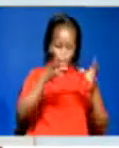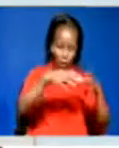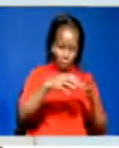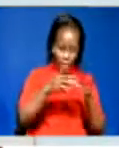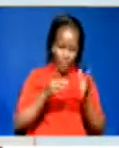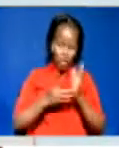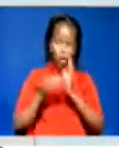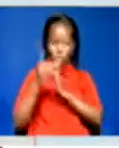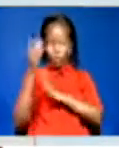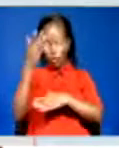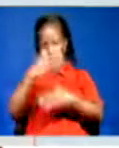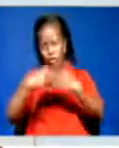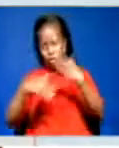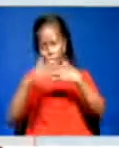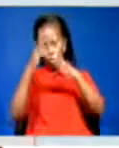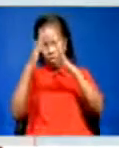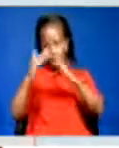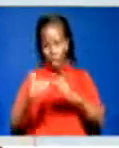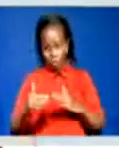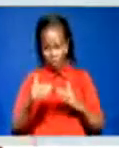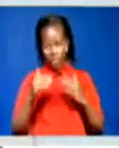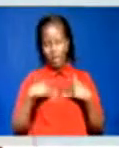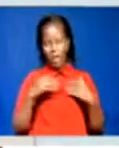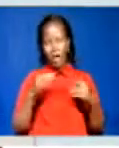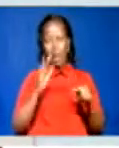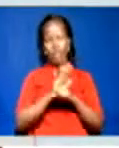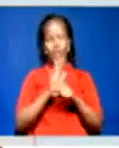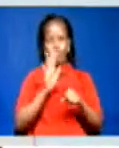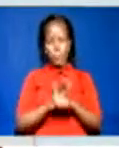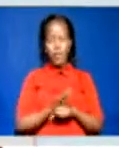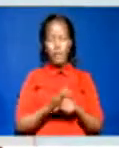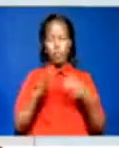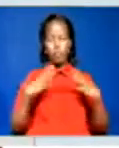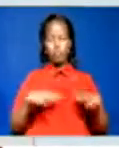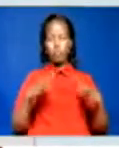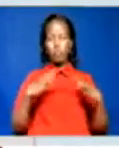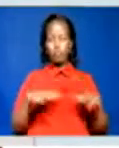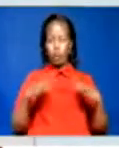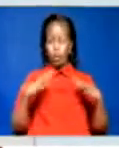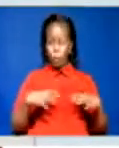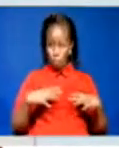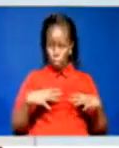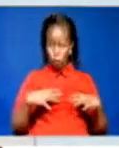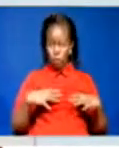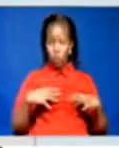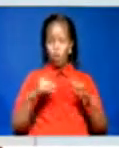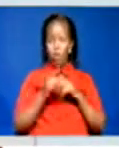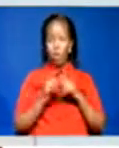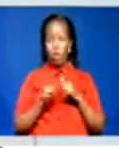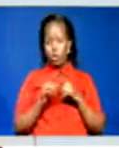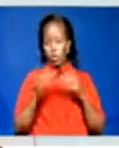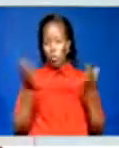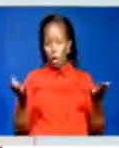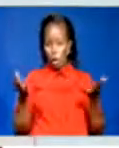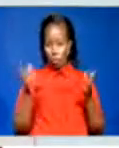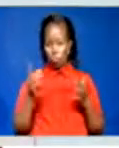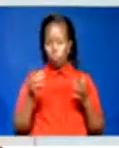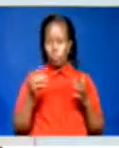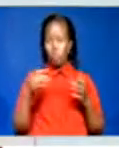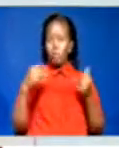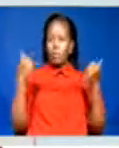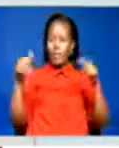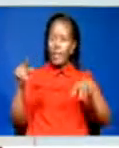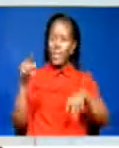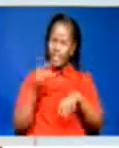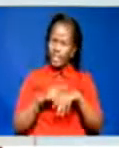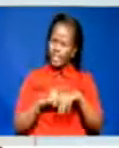there, do value added plots, and most people, millions of them, you see the trend we have in this country. Every time you build a tarmac,